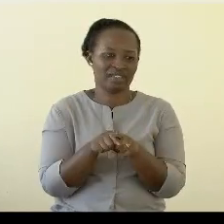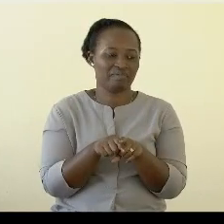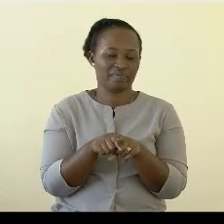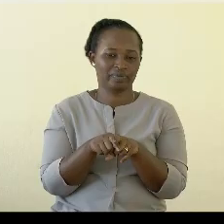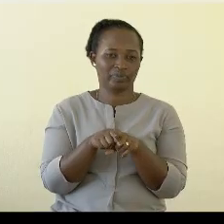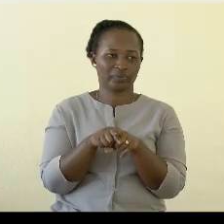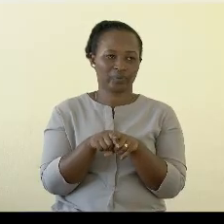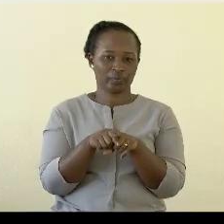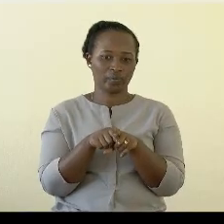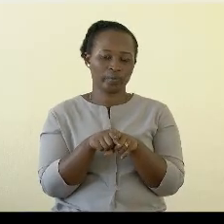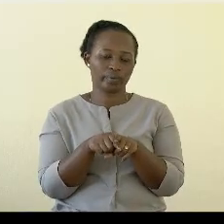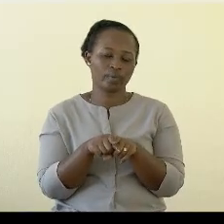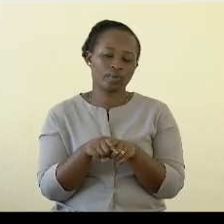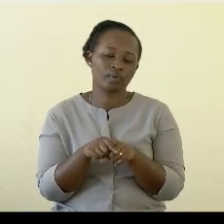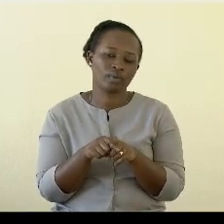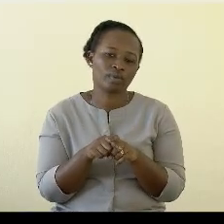So,